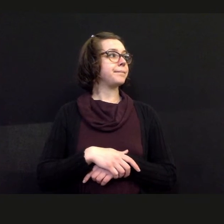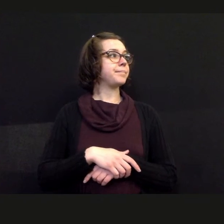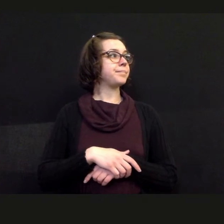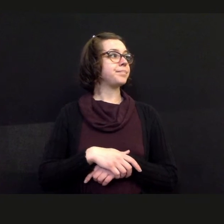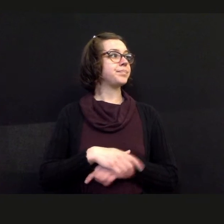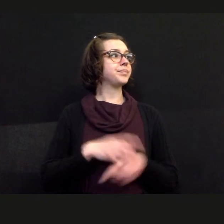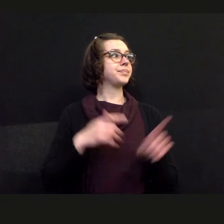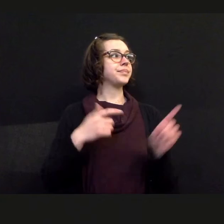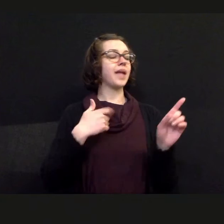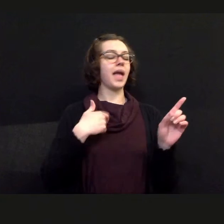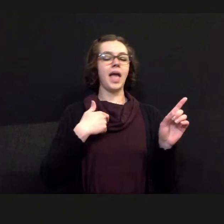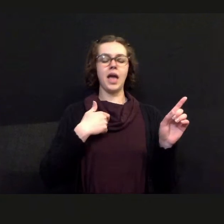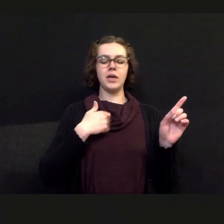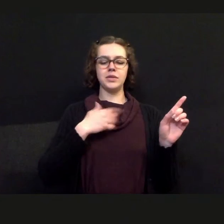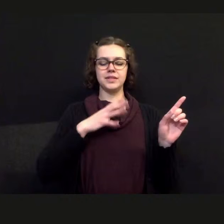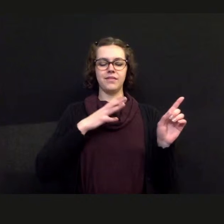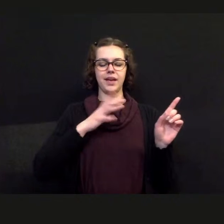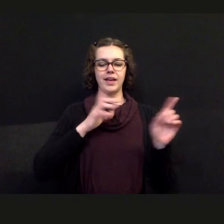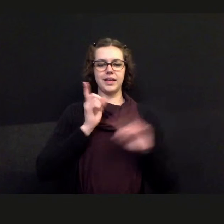I was okay a minute ago.